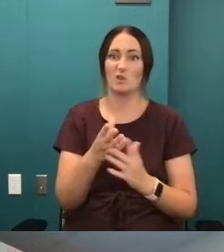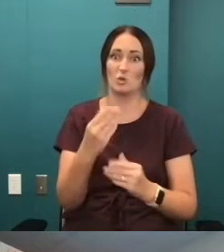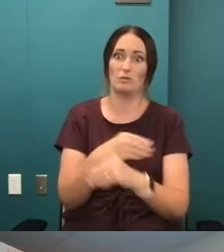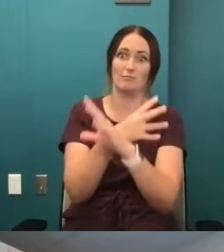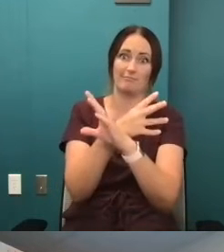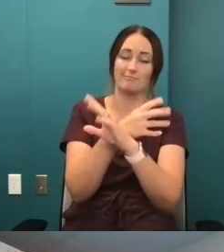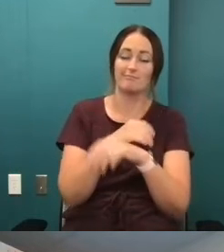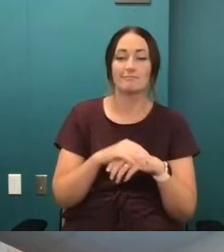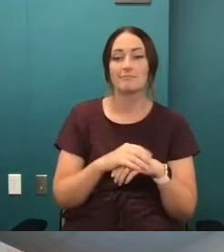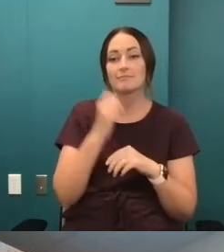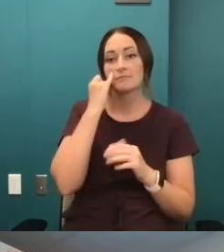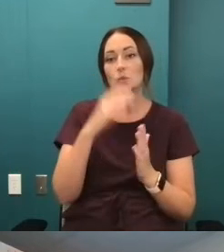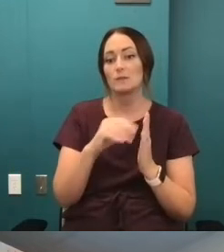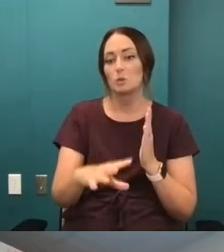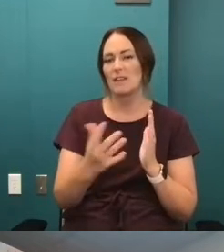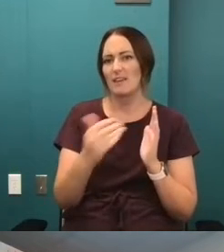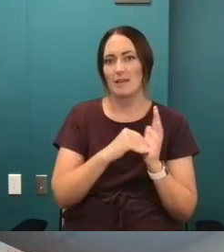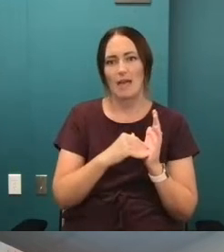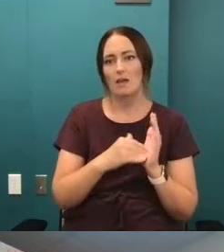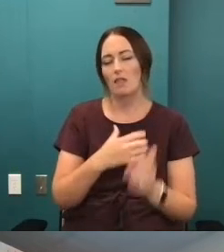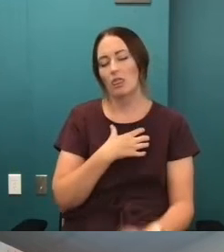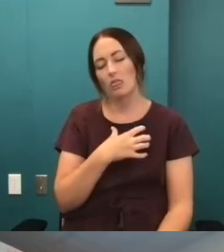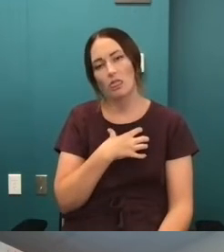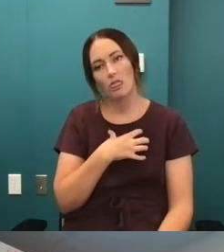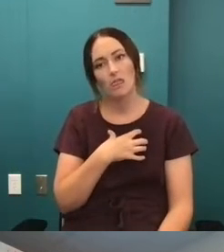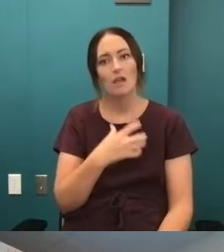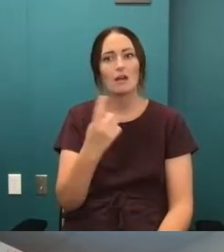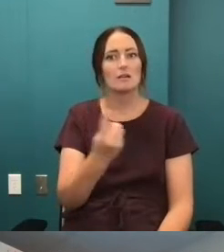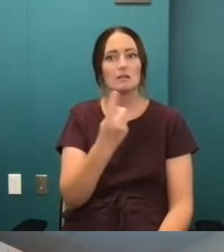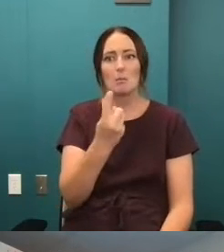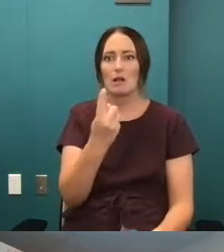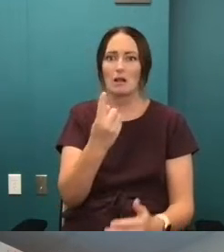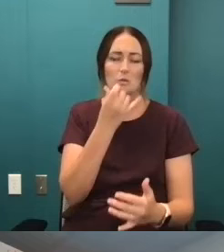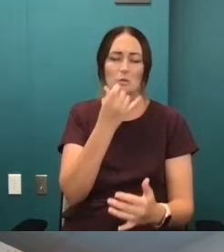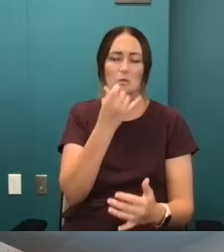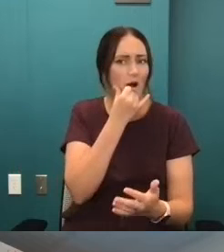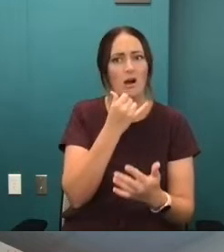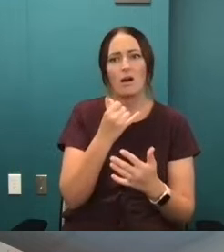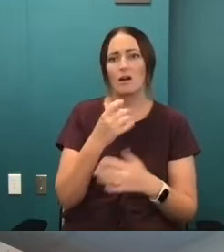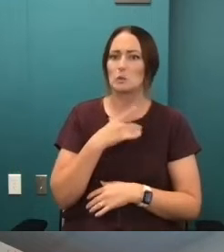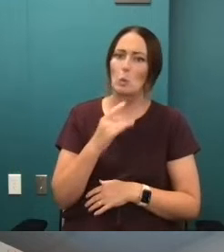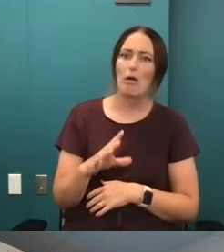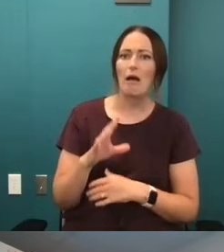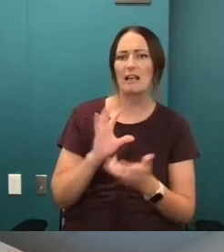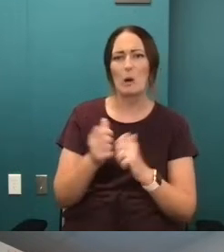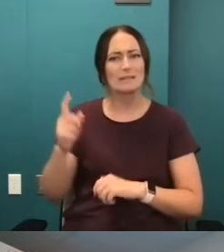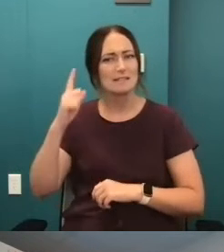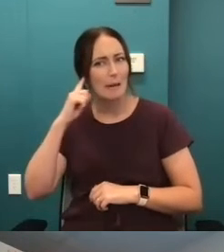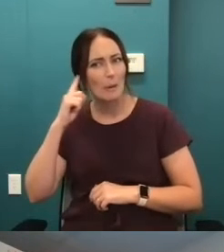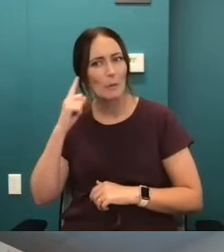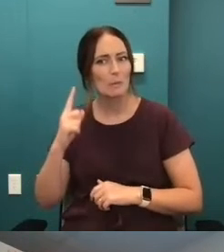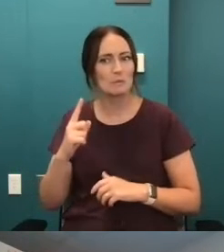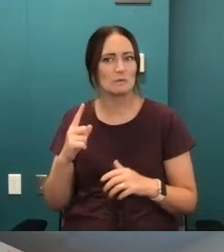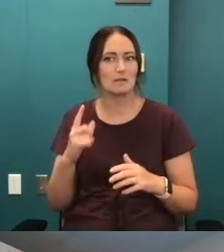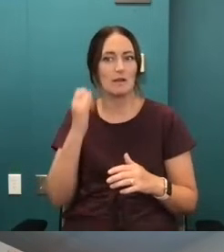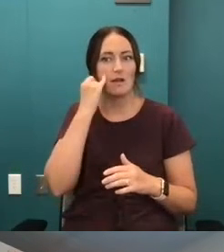student is having, again, complaining about something being wrong with the hearing aid, the way they don't like it, they don't like the way it sounds, if I fit the hearing aid,